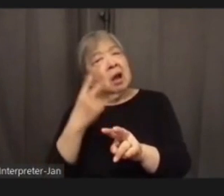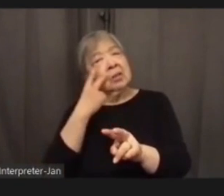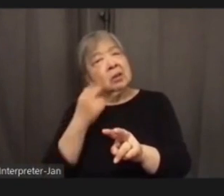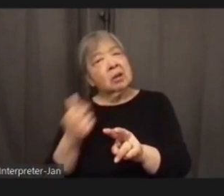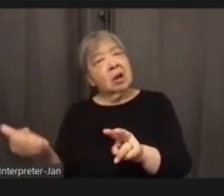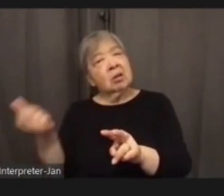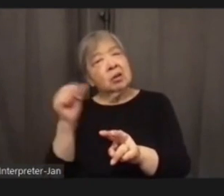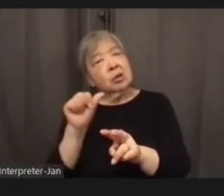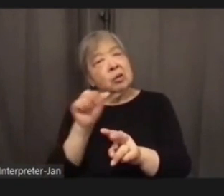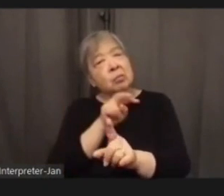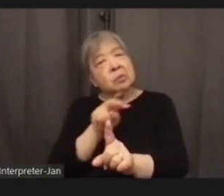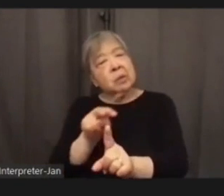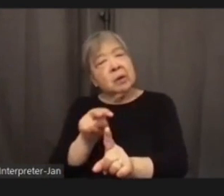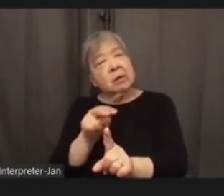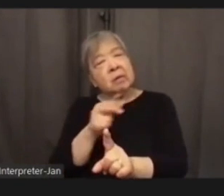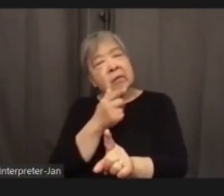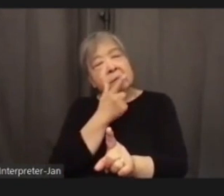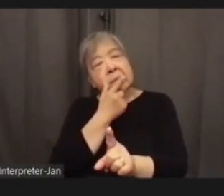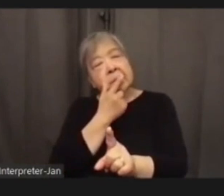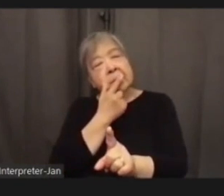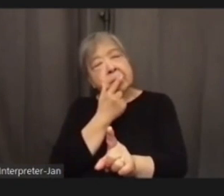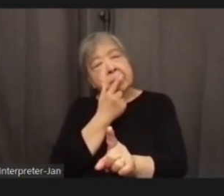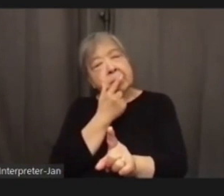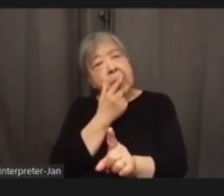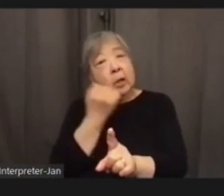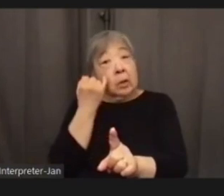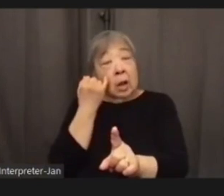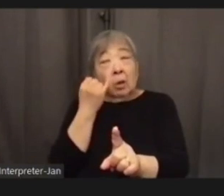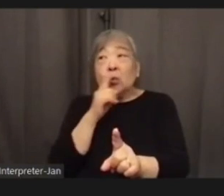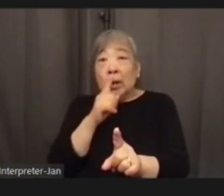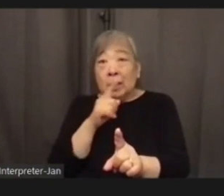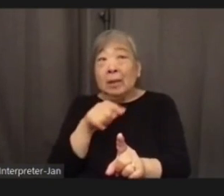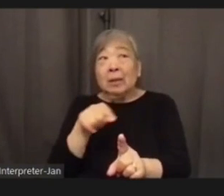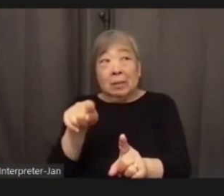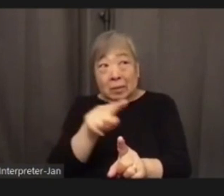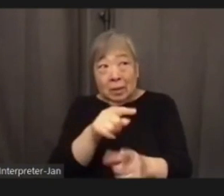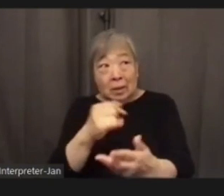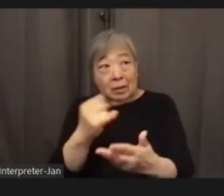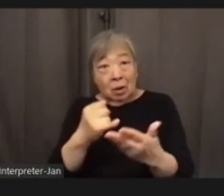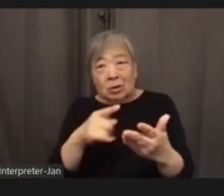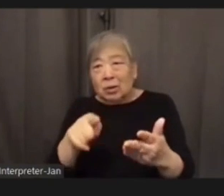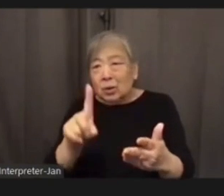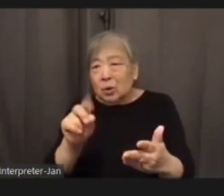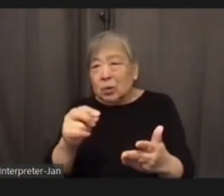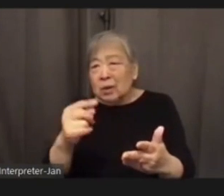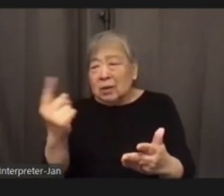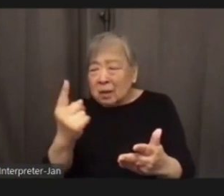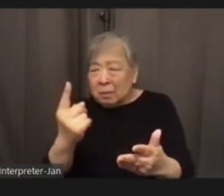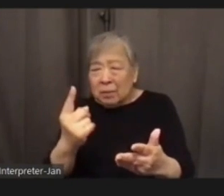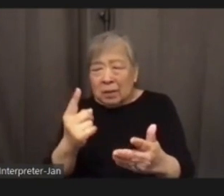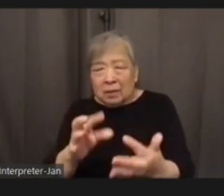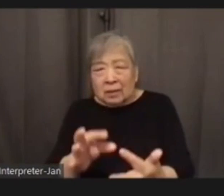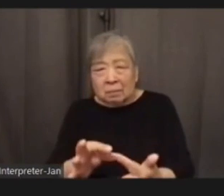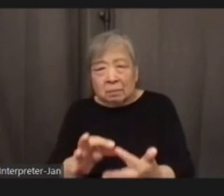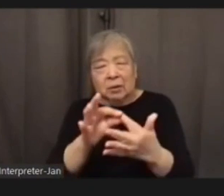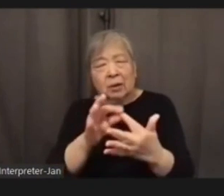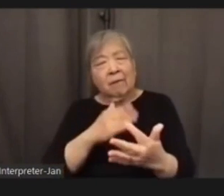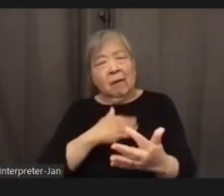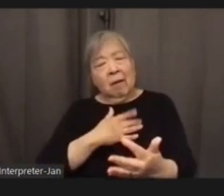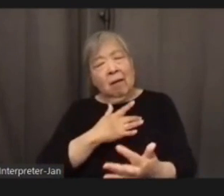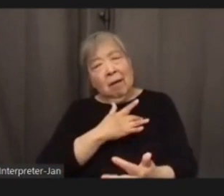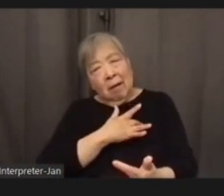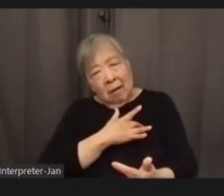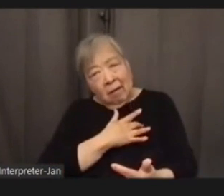if these artists are really doing something special. And there's heart there, and it's and the connection